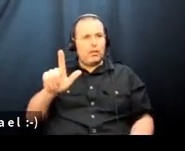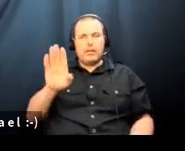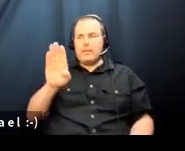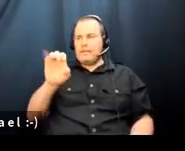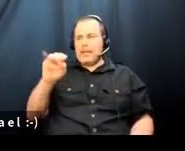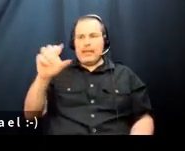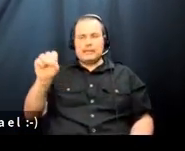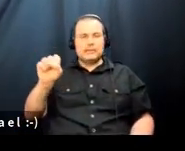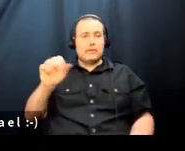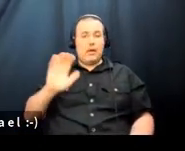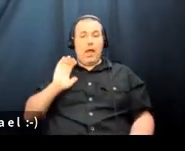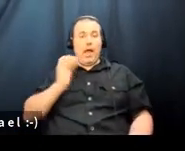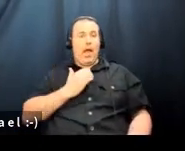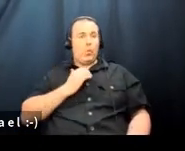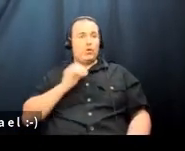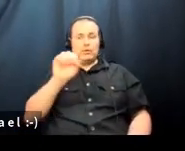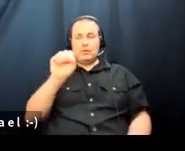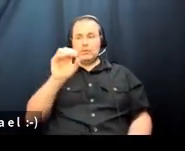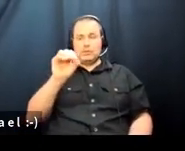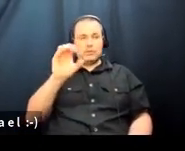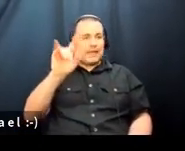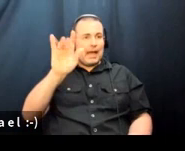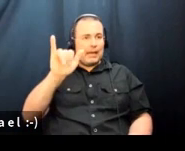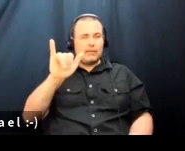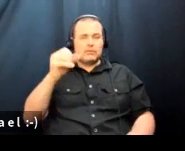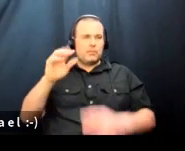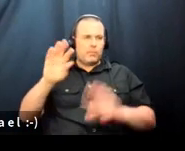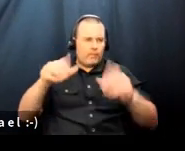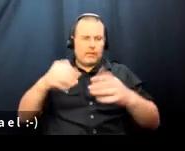sexual behavior from the time a baby is born.